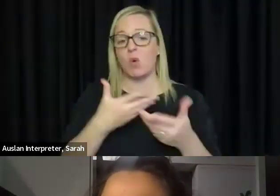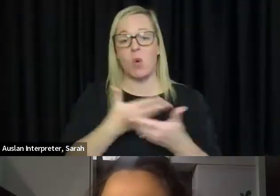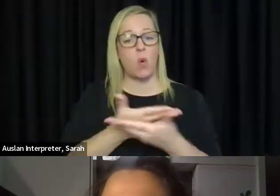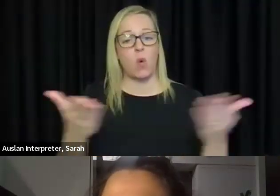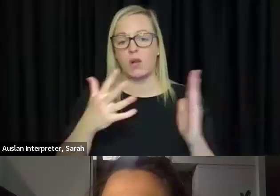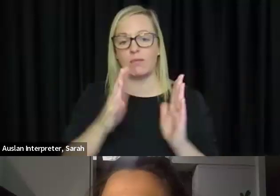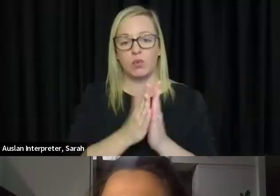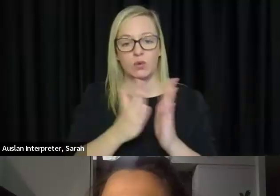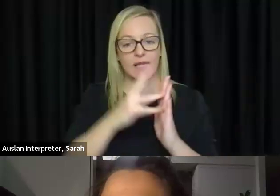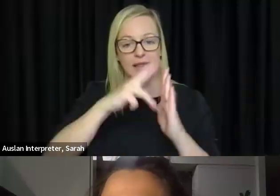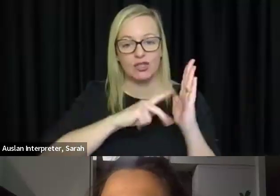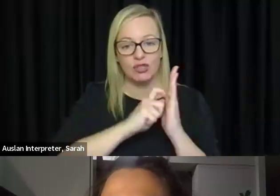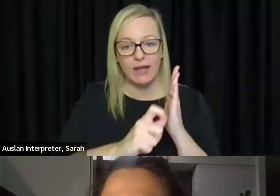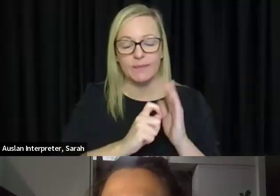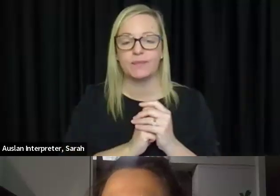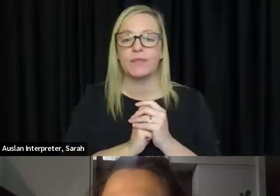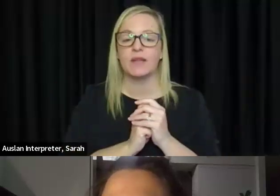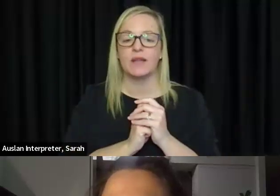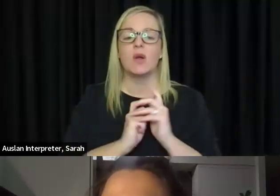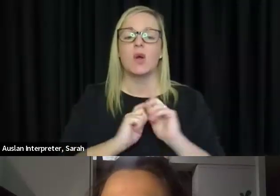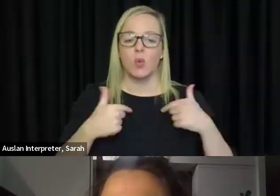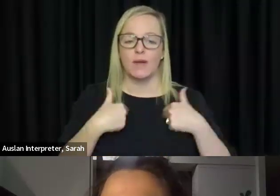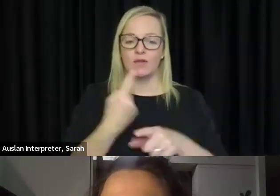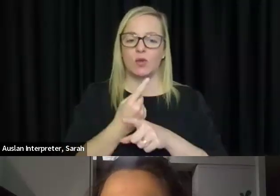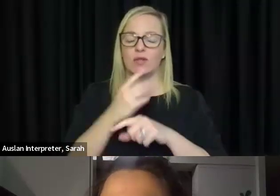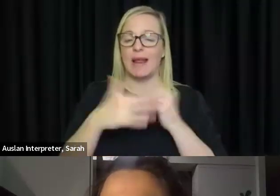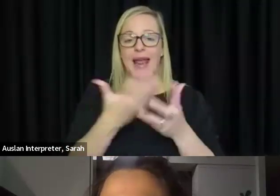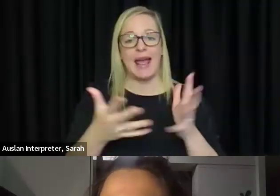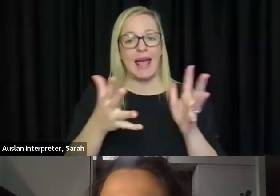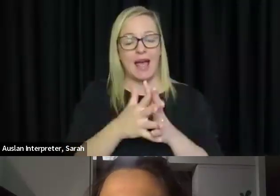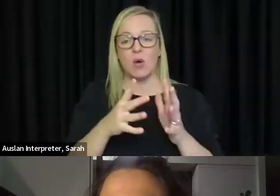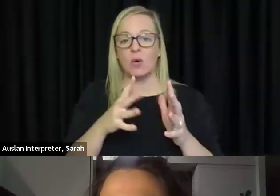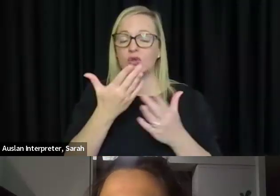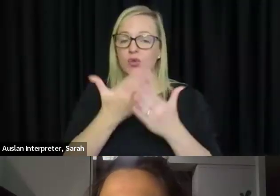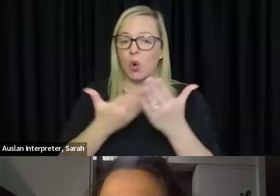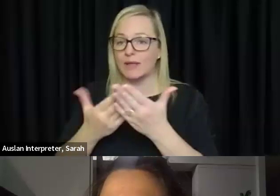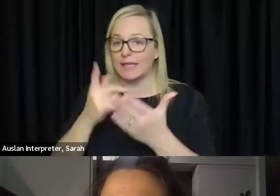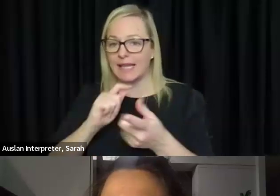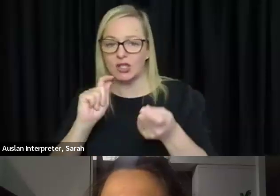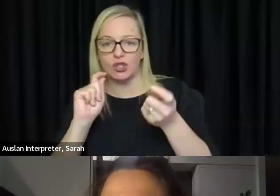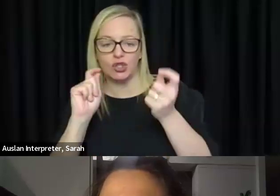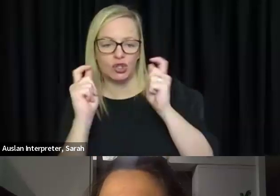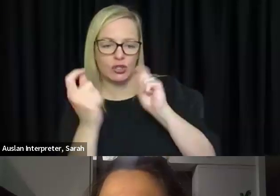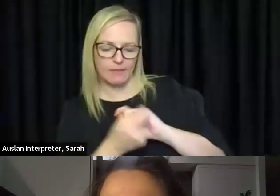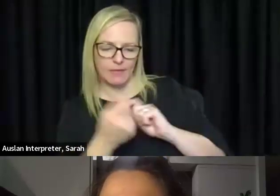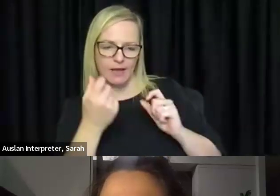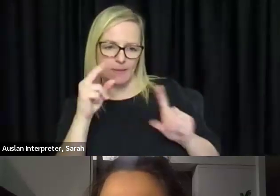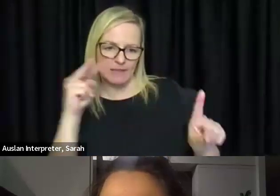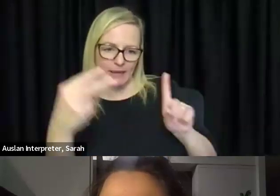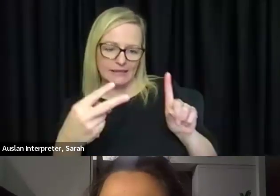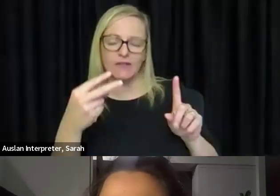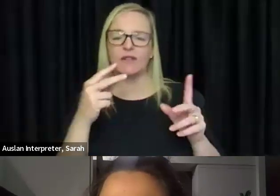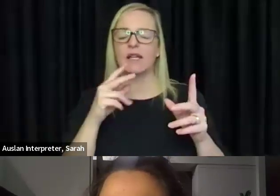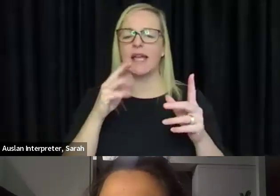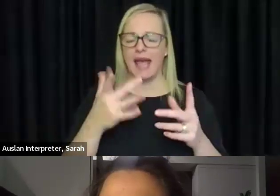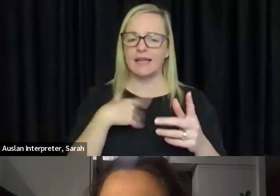we have definitely explored how stories can shape perceptions, how they can foster empathy, and how they can help young people with disability